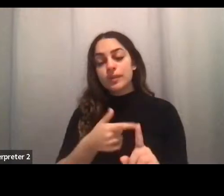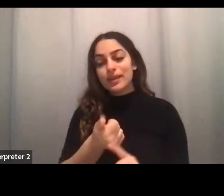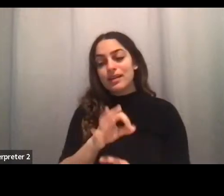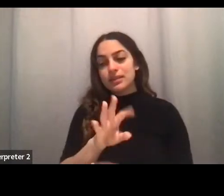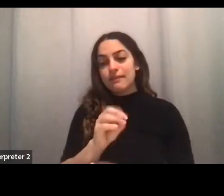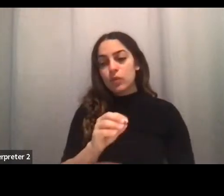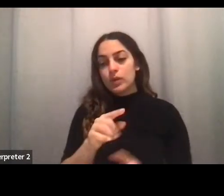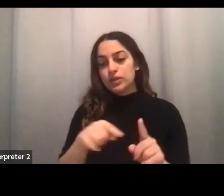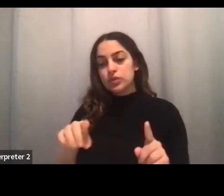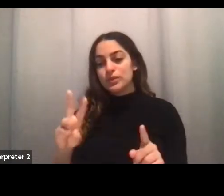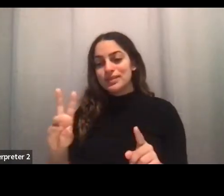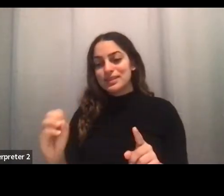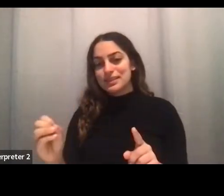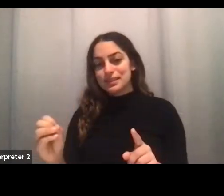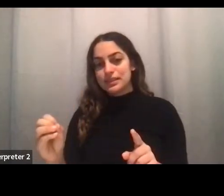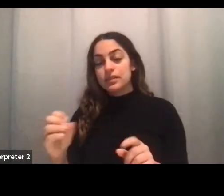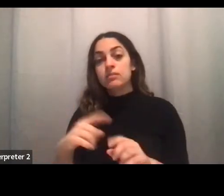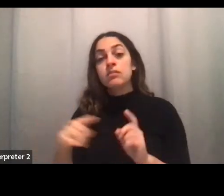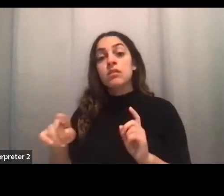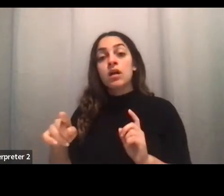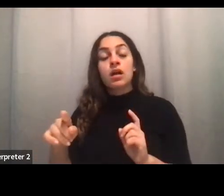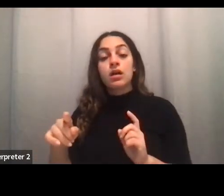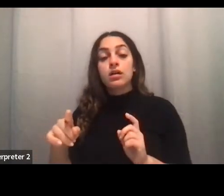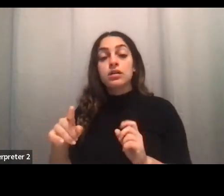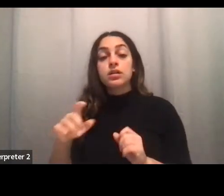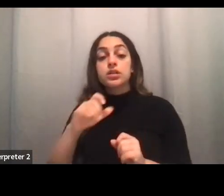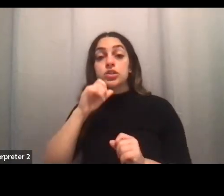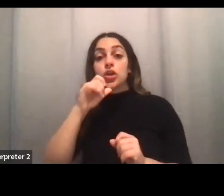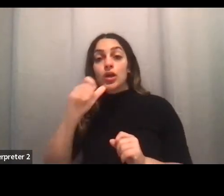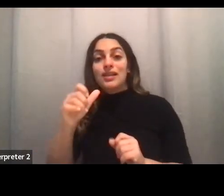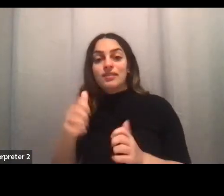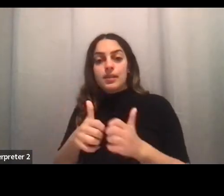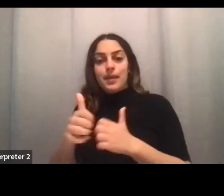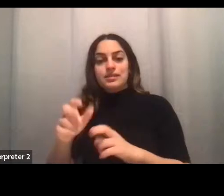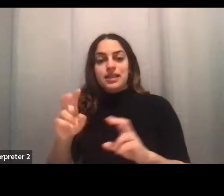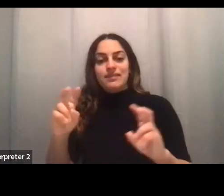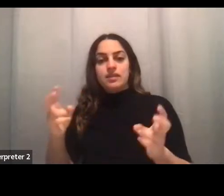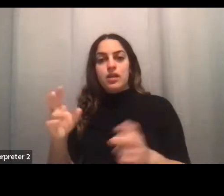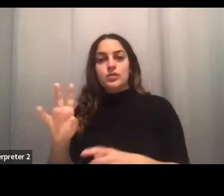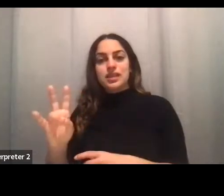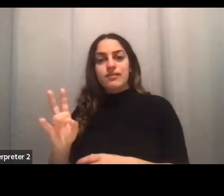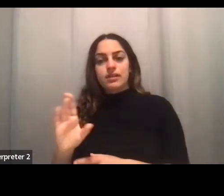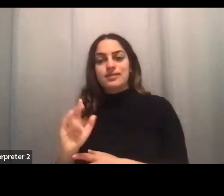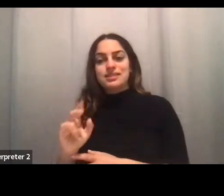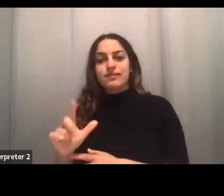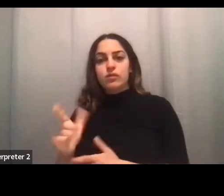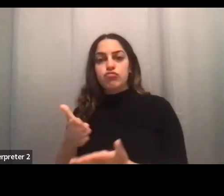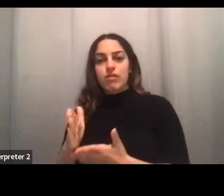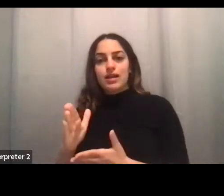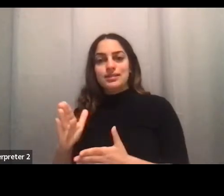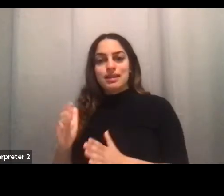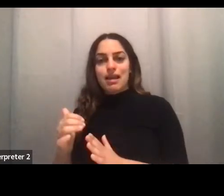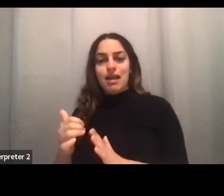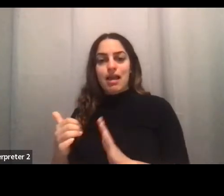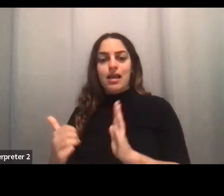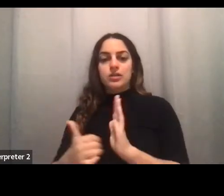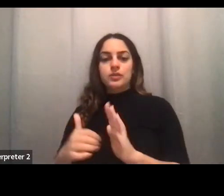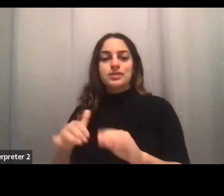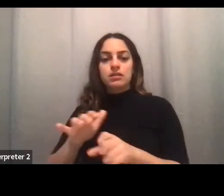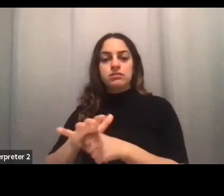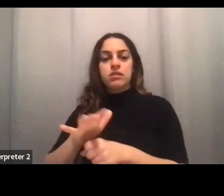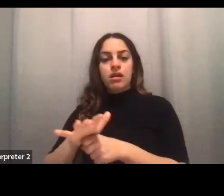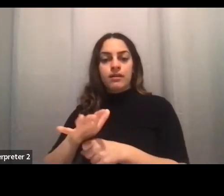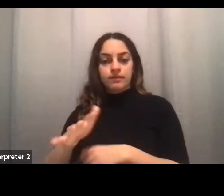1960s but not even the passage of title vii of the civil rights act was sufficient to compel construction contractors and